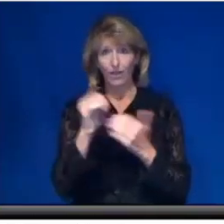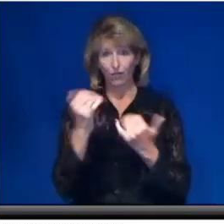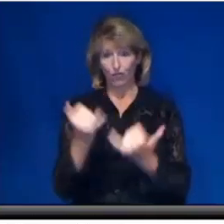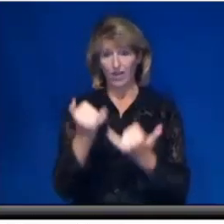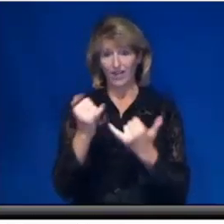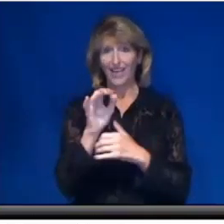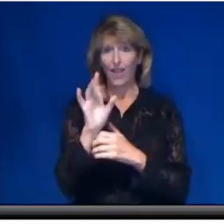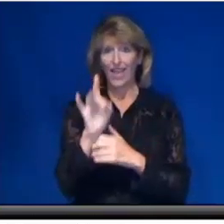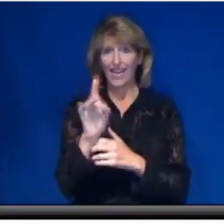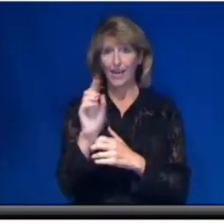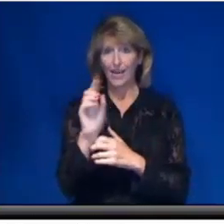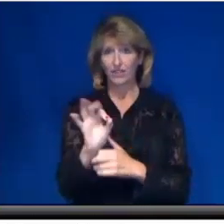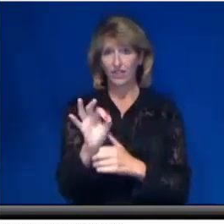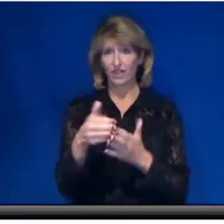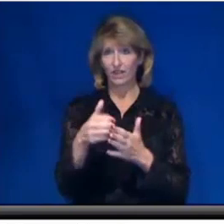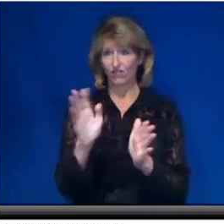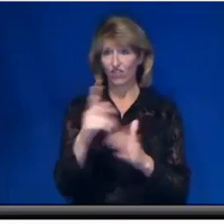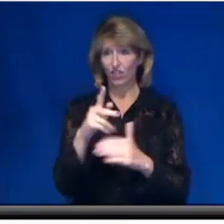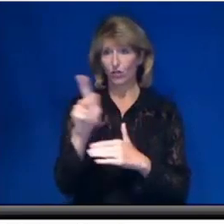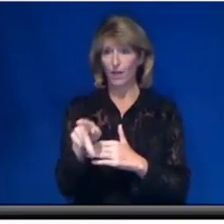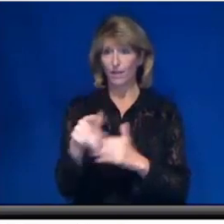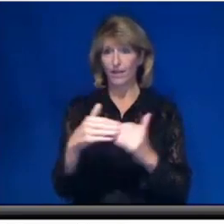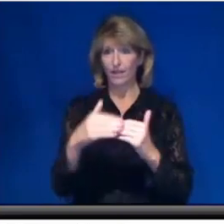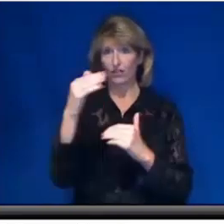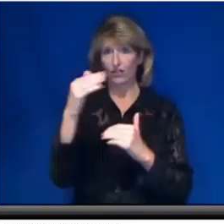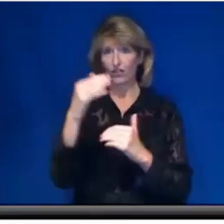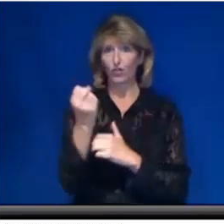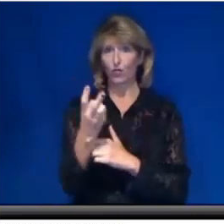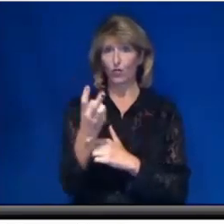older who use illegal drugs.